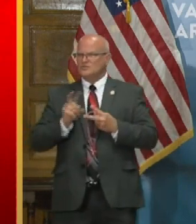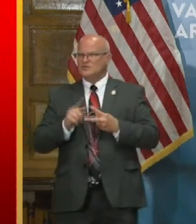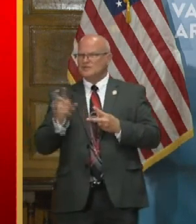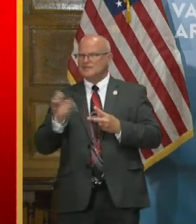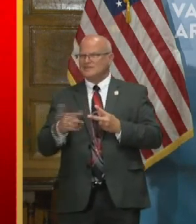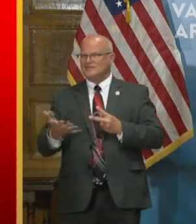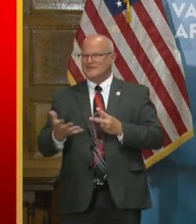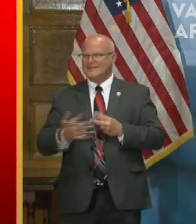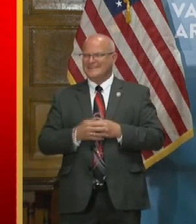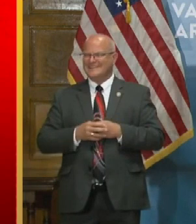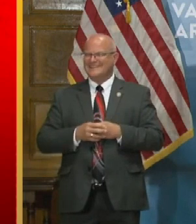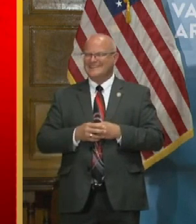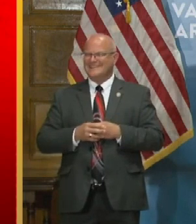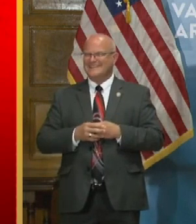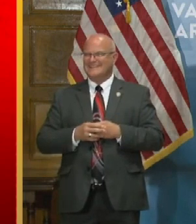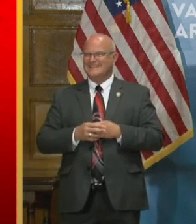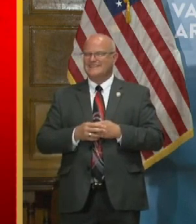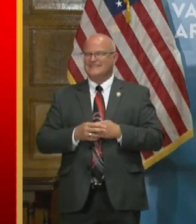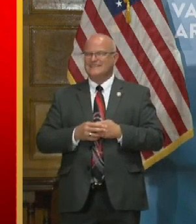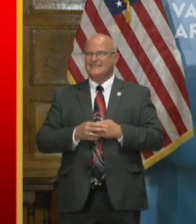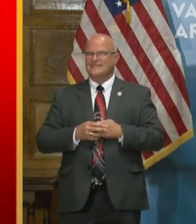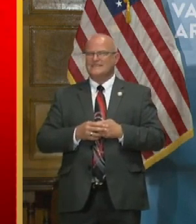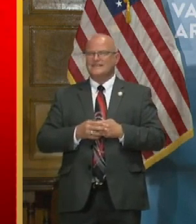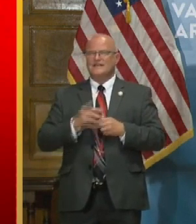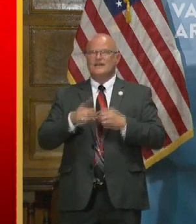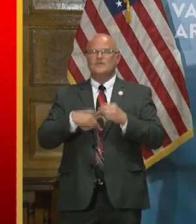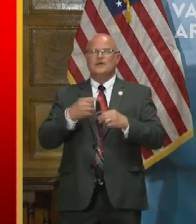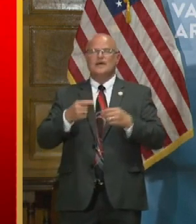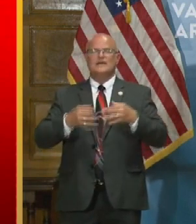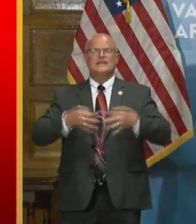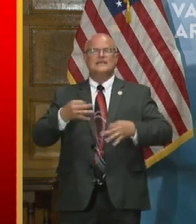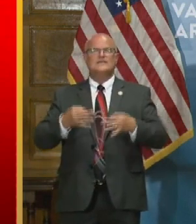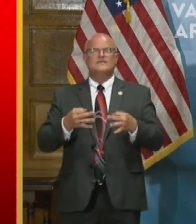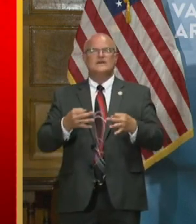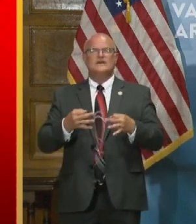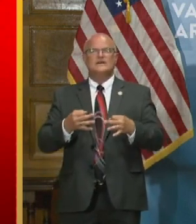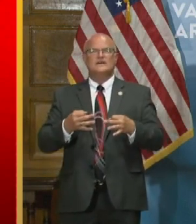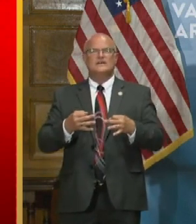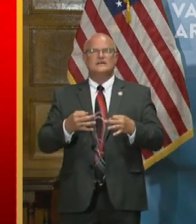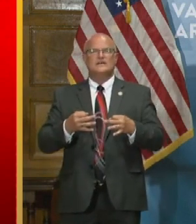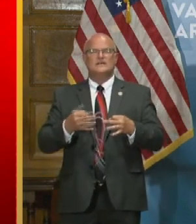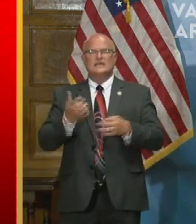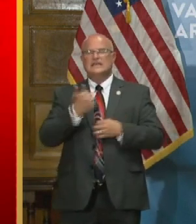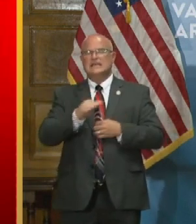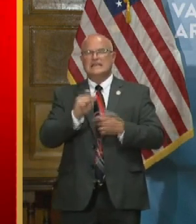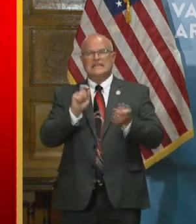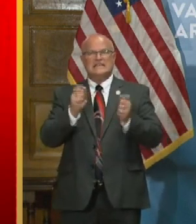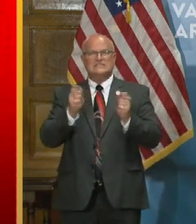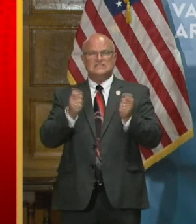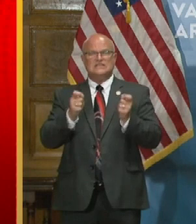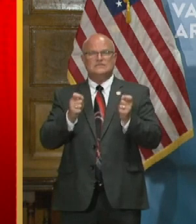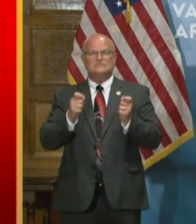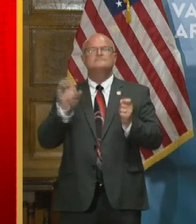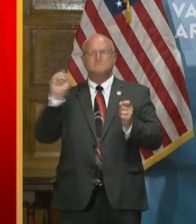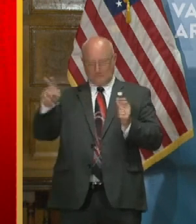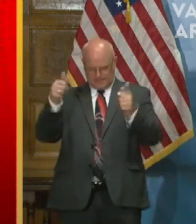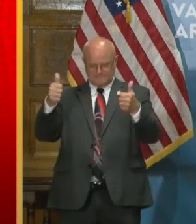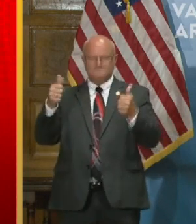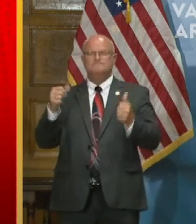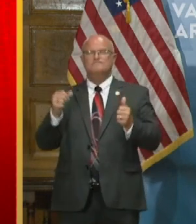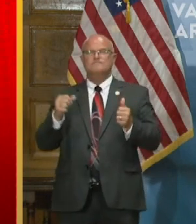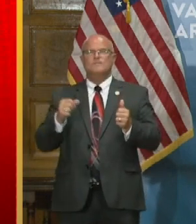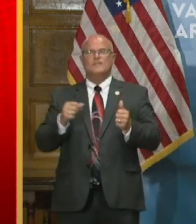again? My first question was about whether there's any adjustment to nurse